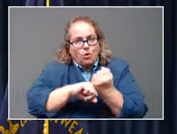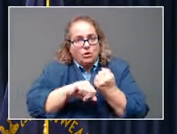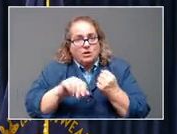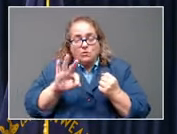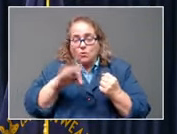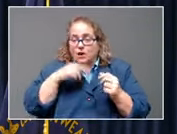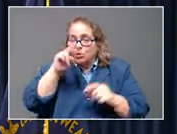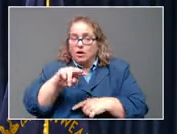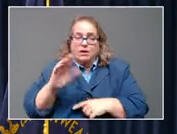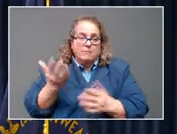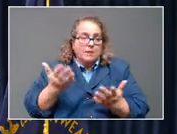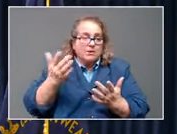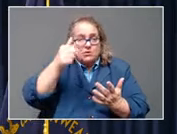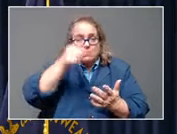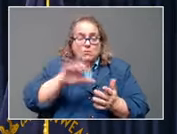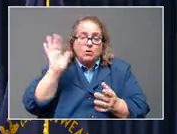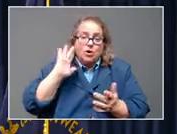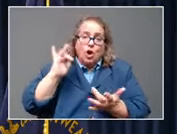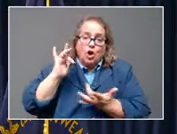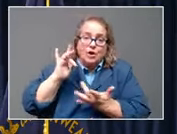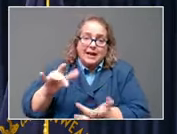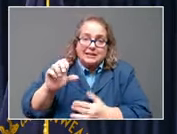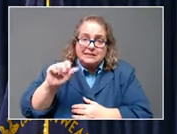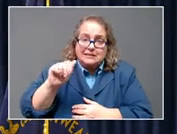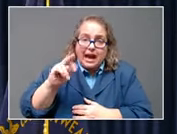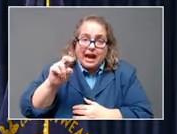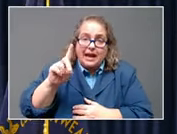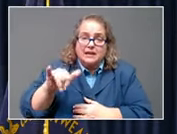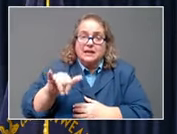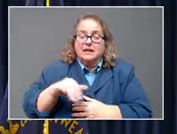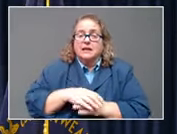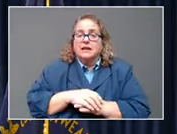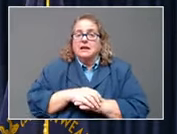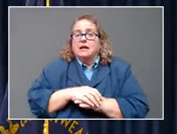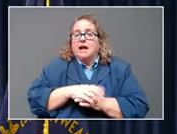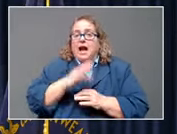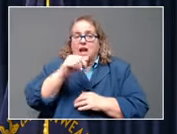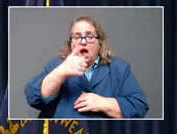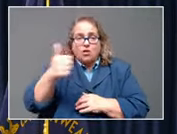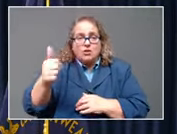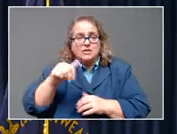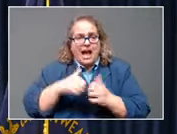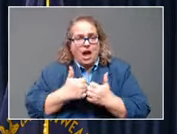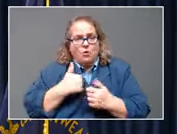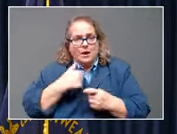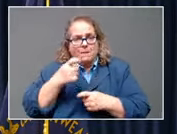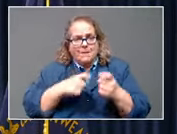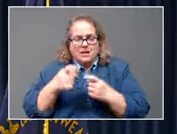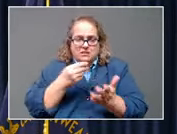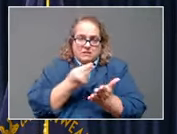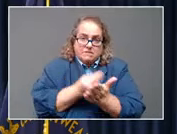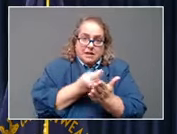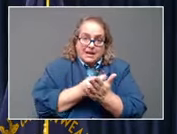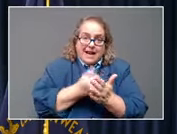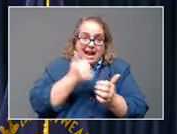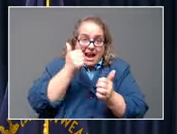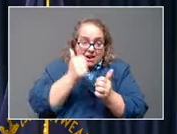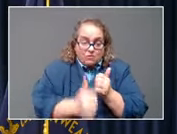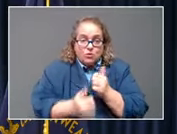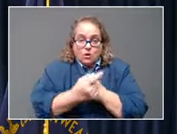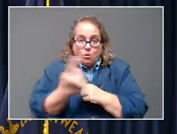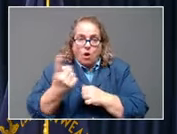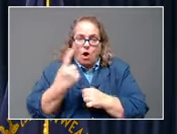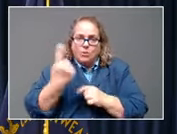Sandy or Boston Marathon or others, and how we manage these funds, each and every one talks